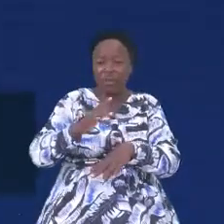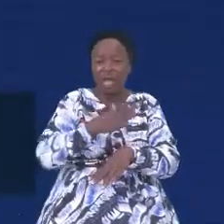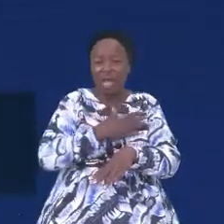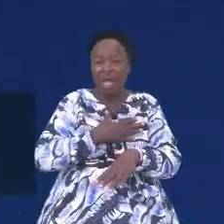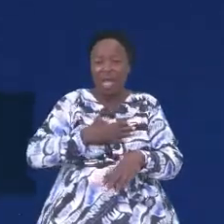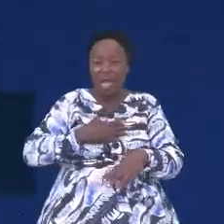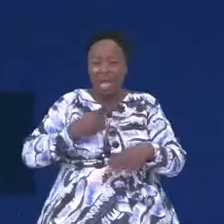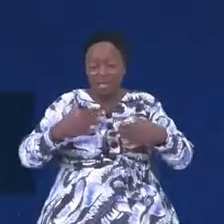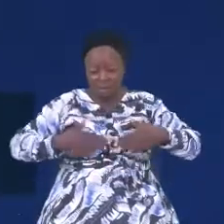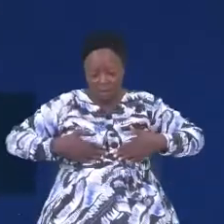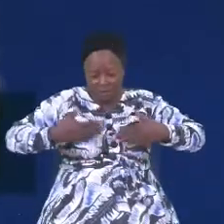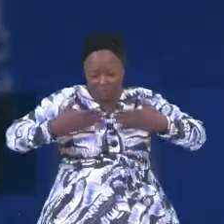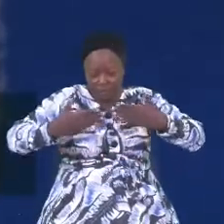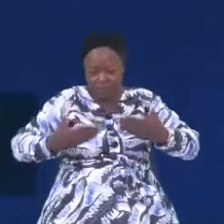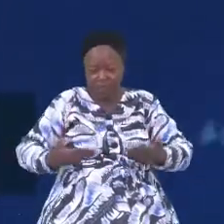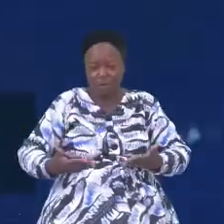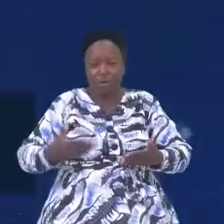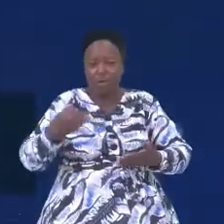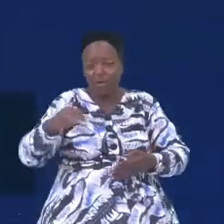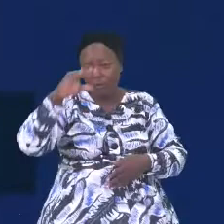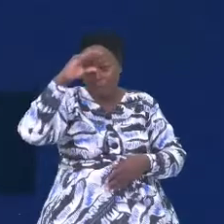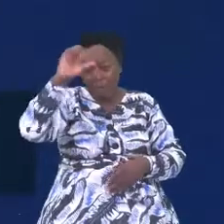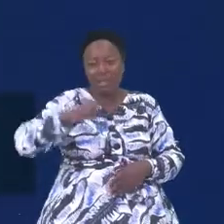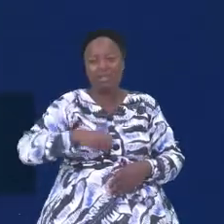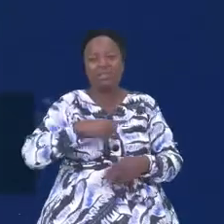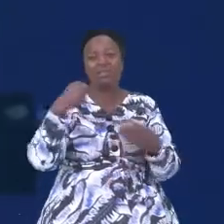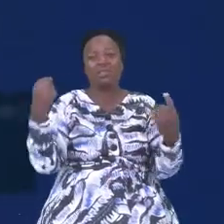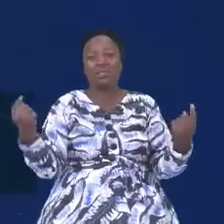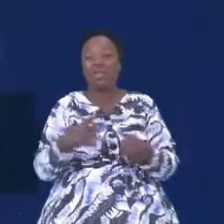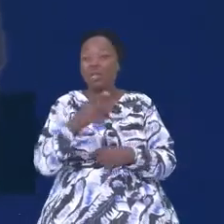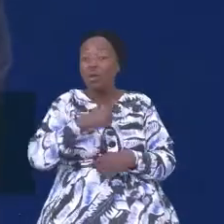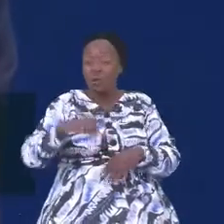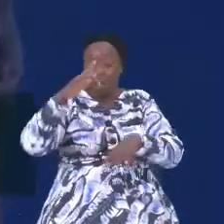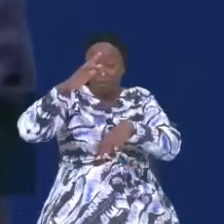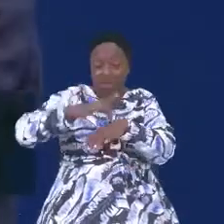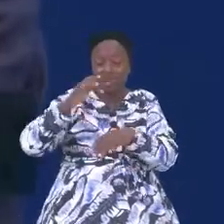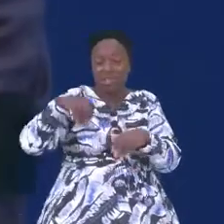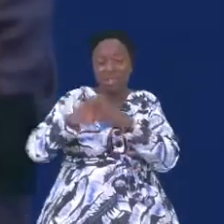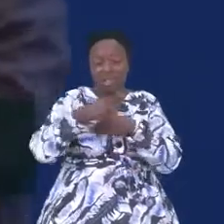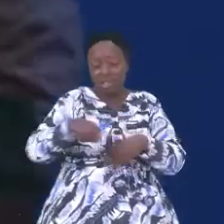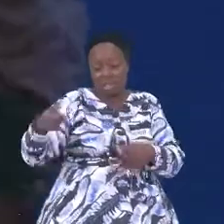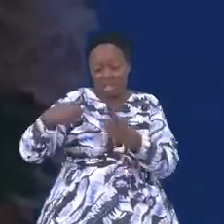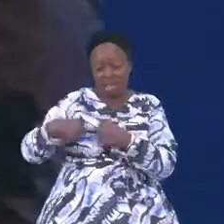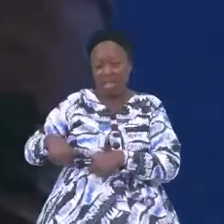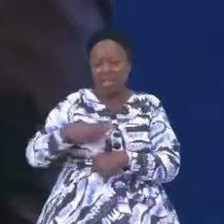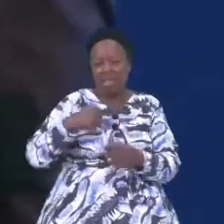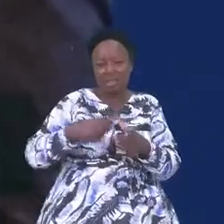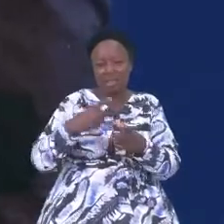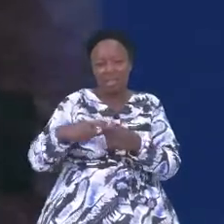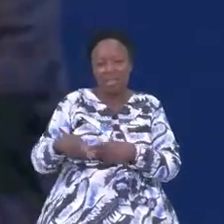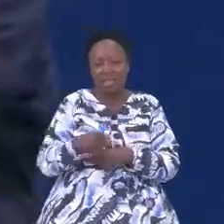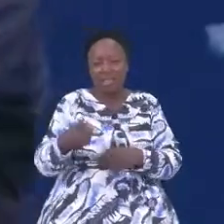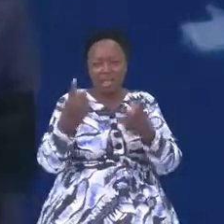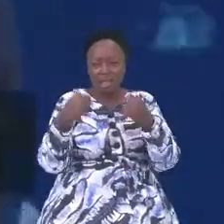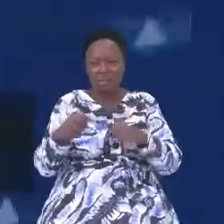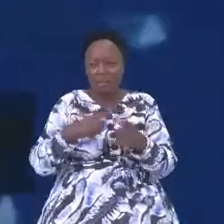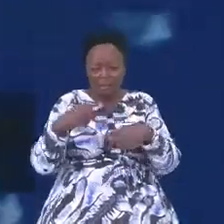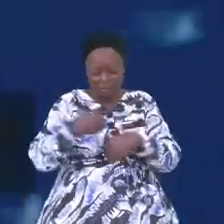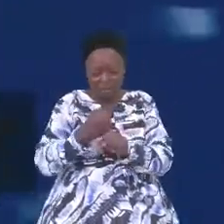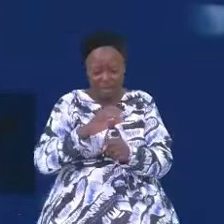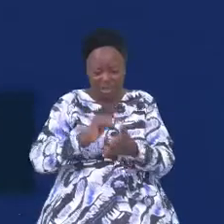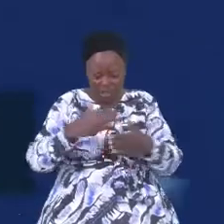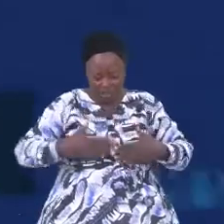sin. The conviction, they were convicted in their heart, and then they came and they made a confession,